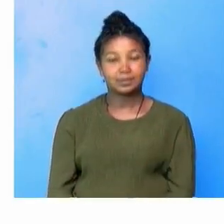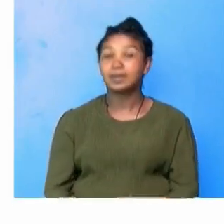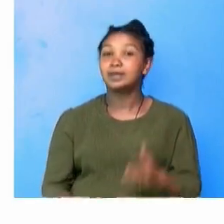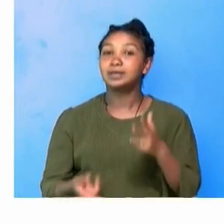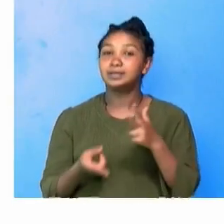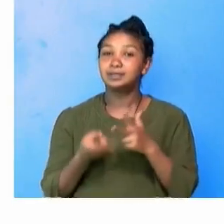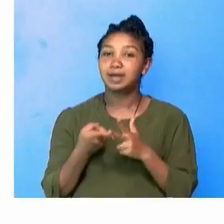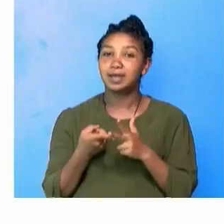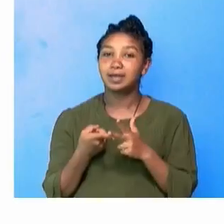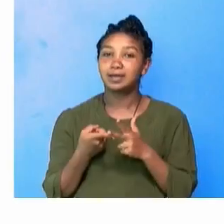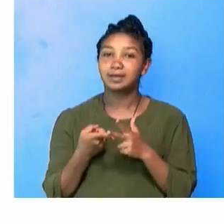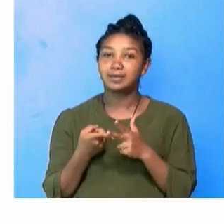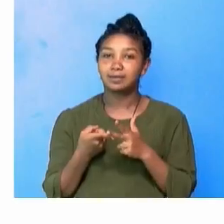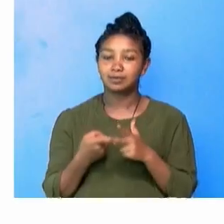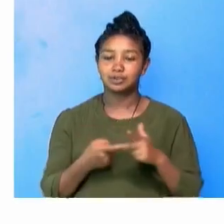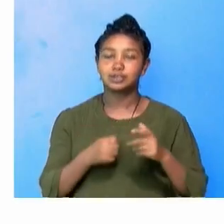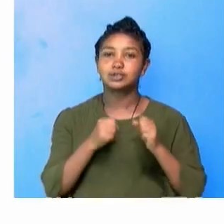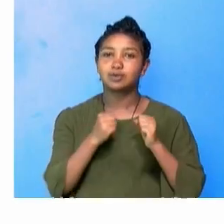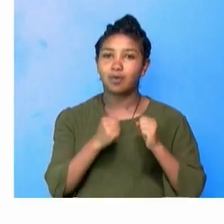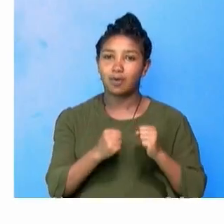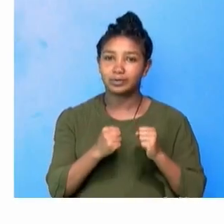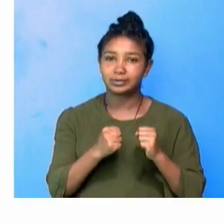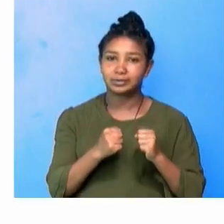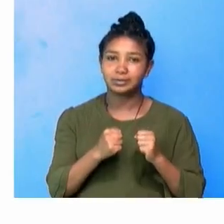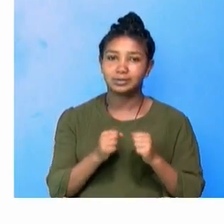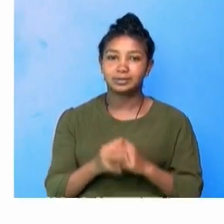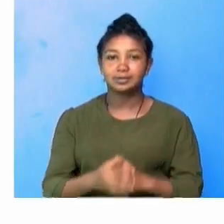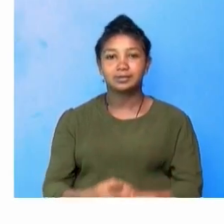3, strong.